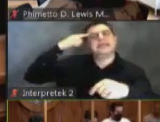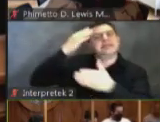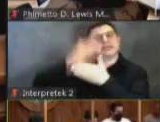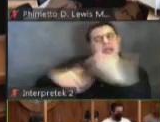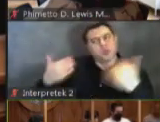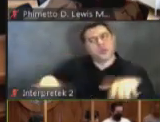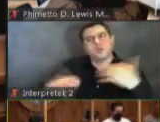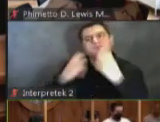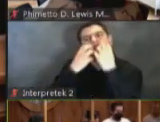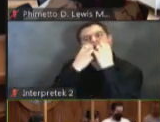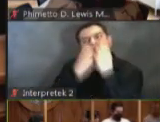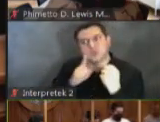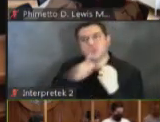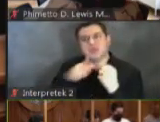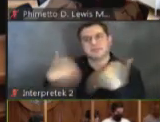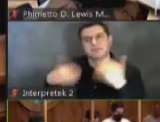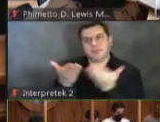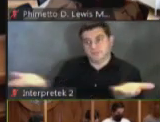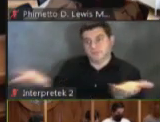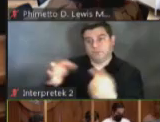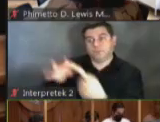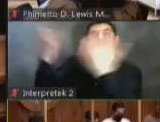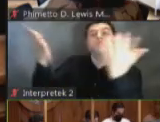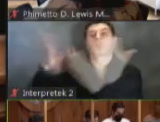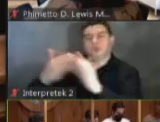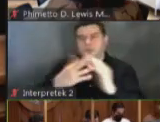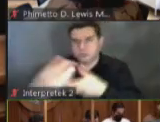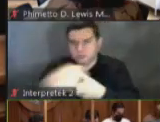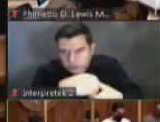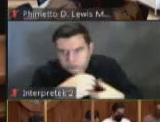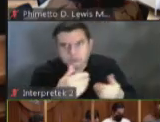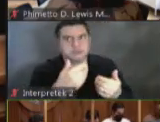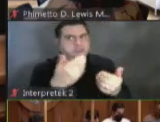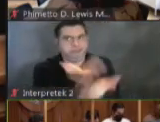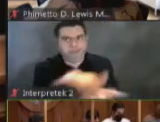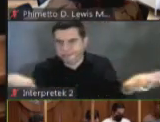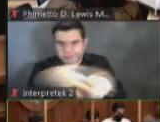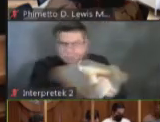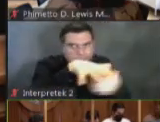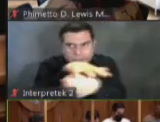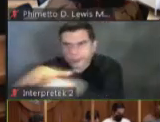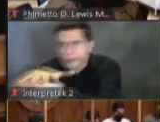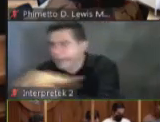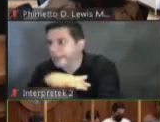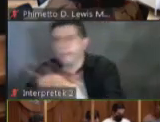That was a lot of people, a lot of organizations, a lot of neighborhoods that we were able to talk